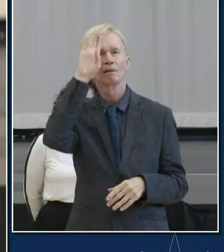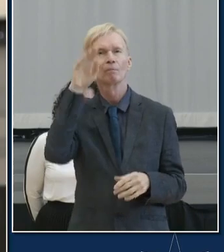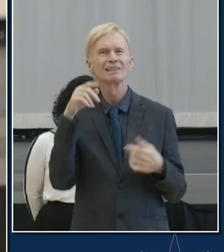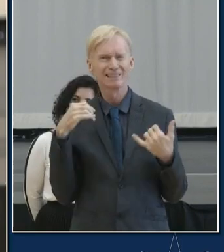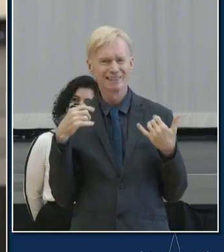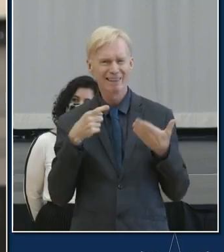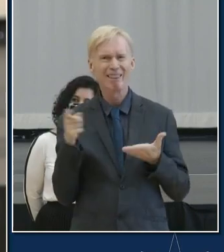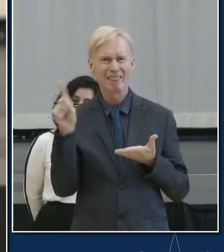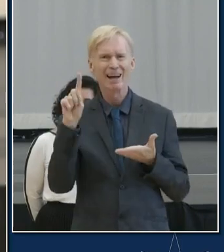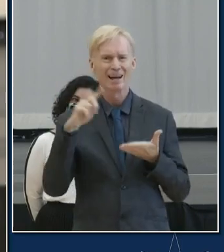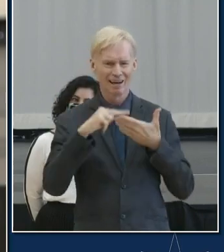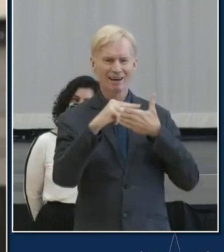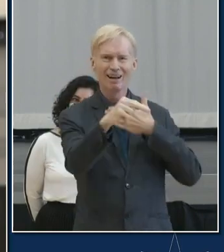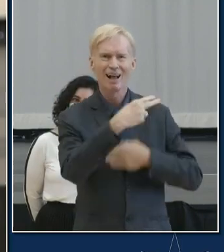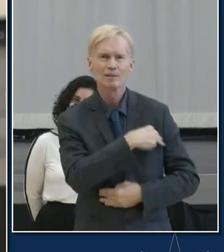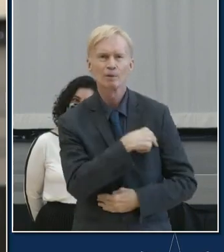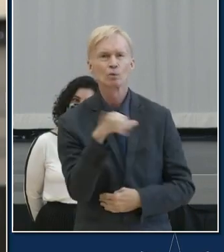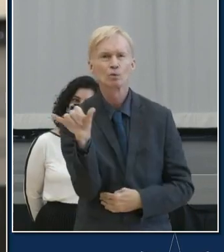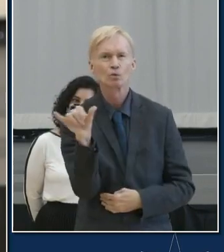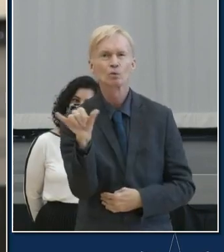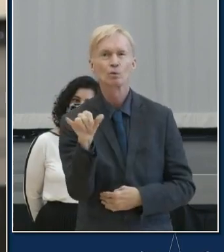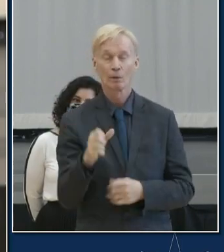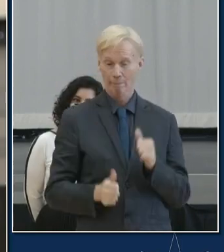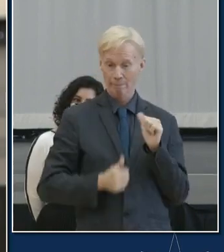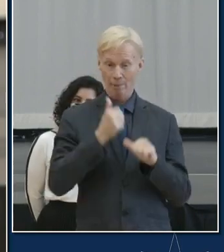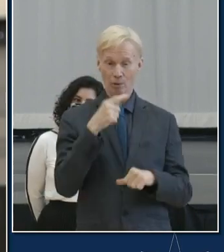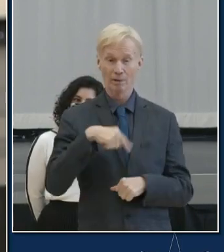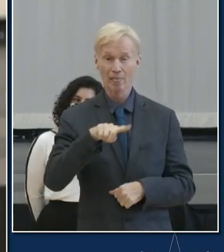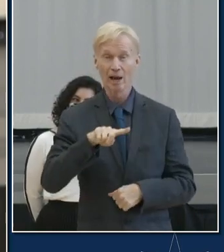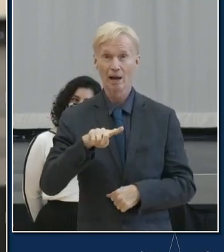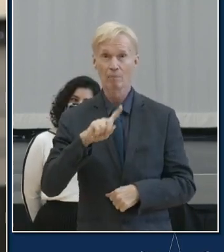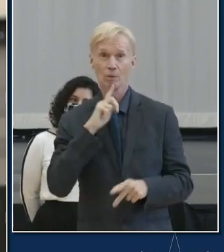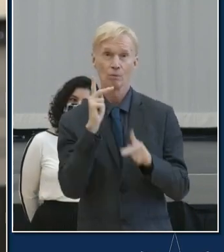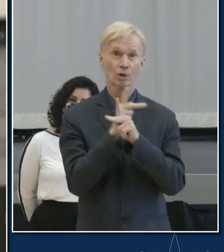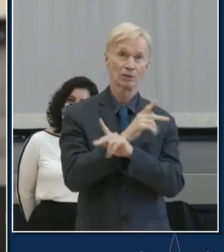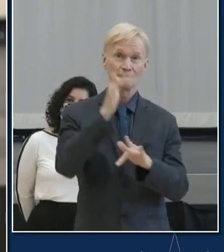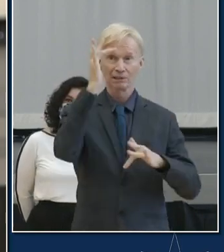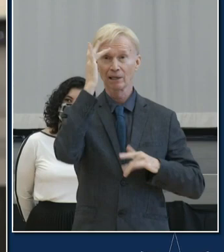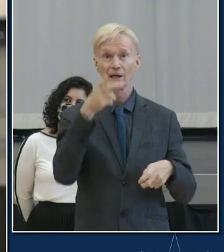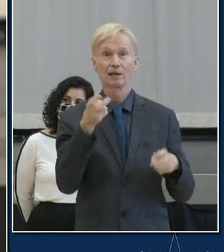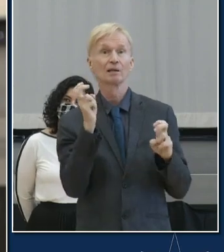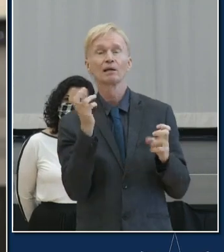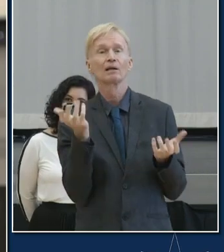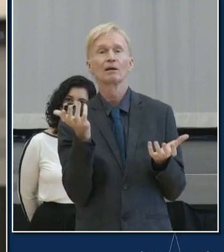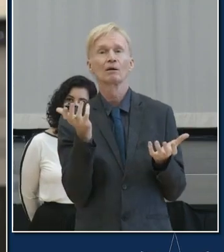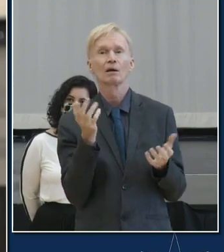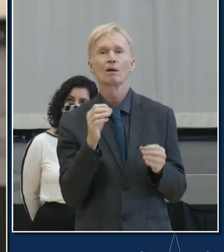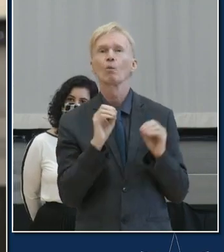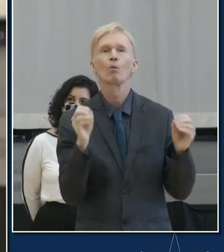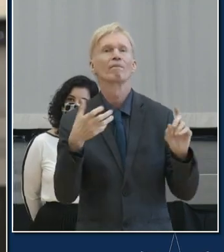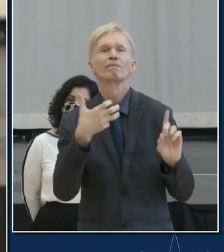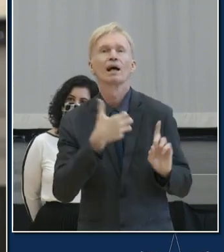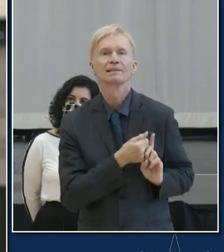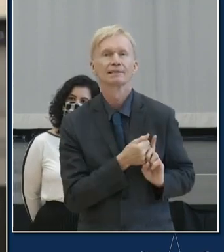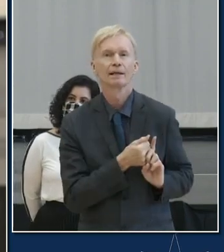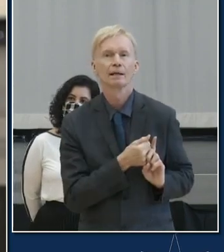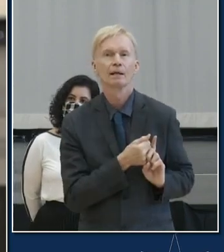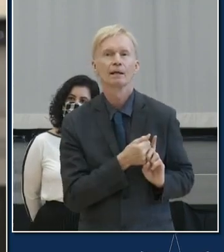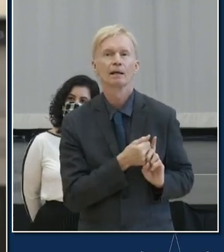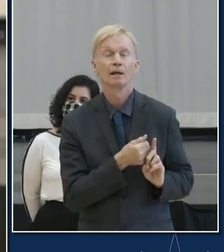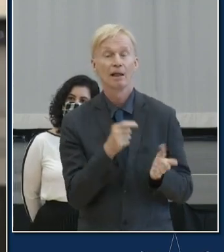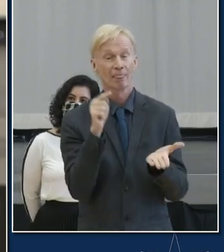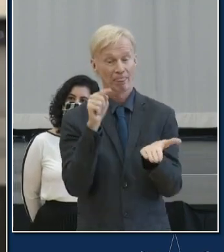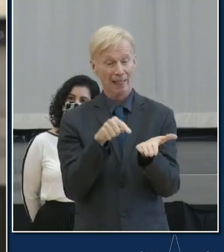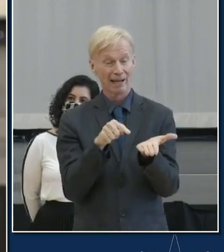hospitals. The vast majority of them who are the sickest are people who are unvaccinated. This is not